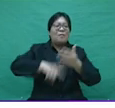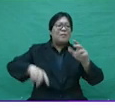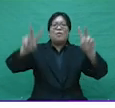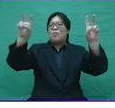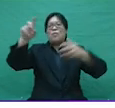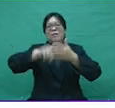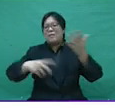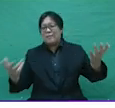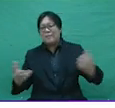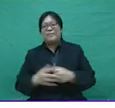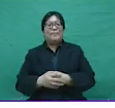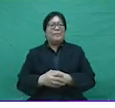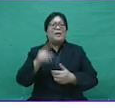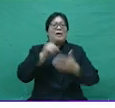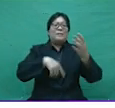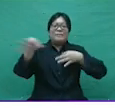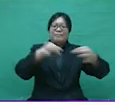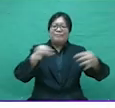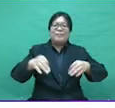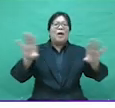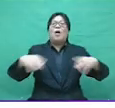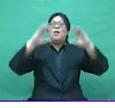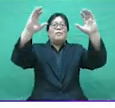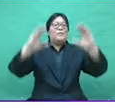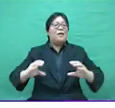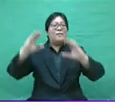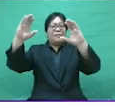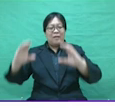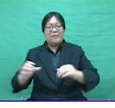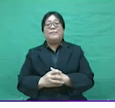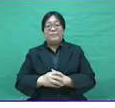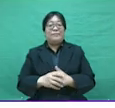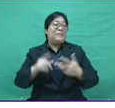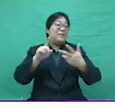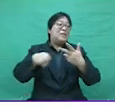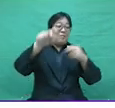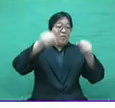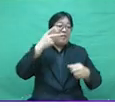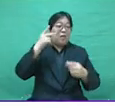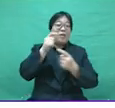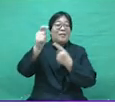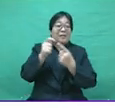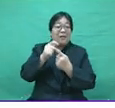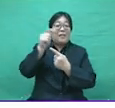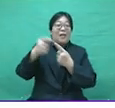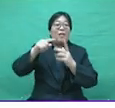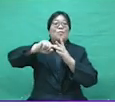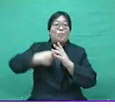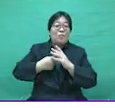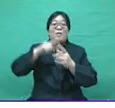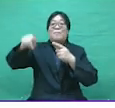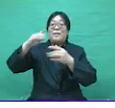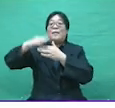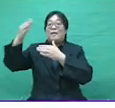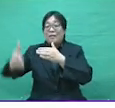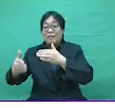what topics they have done what. The description of the measures is the third one. You can see the date, that means when they have started